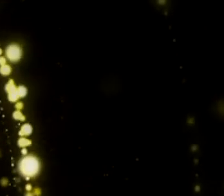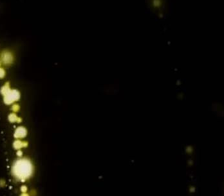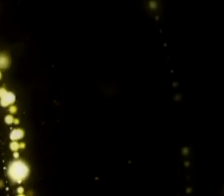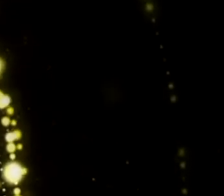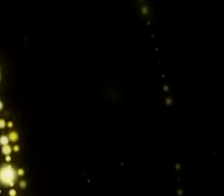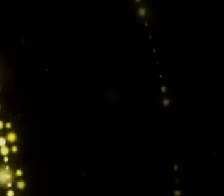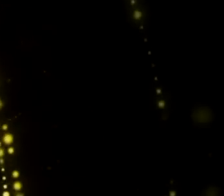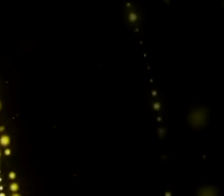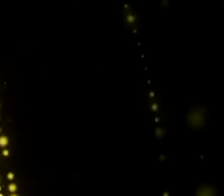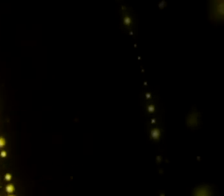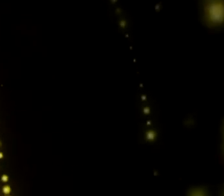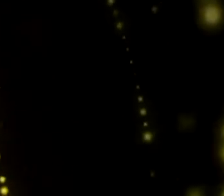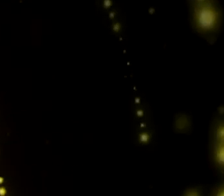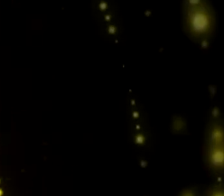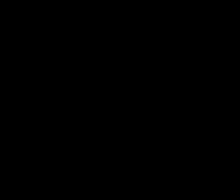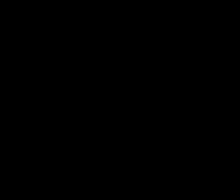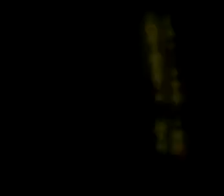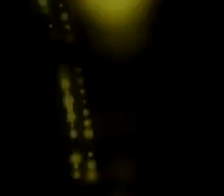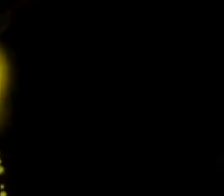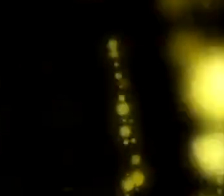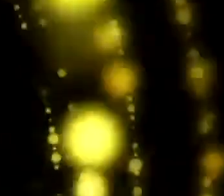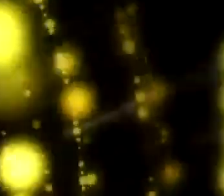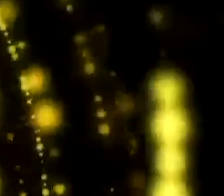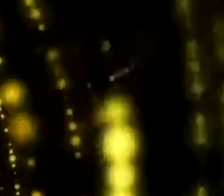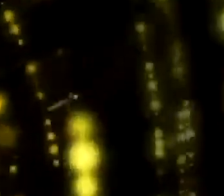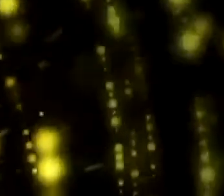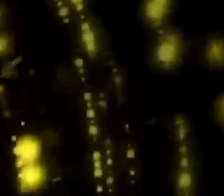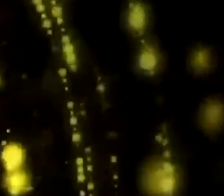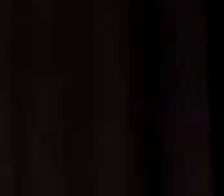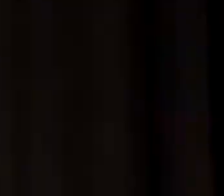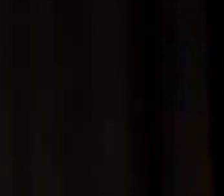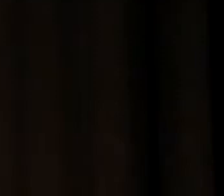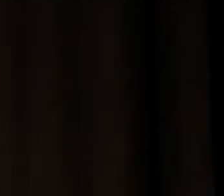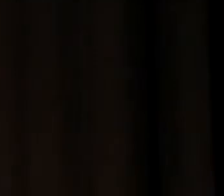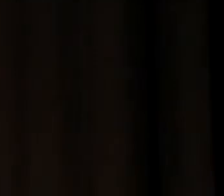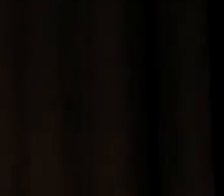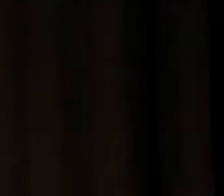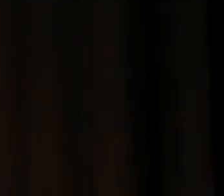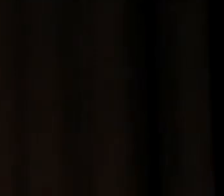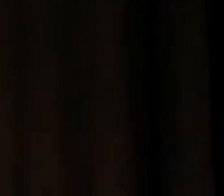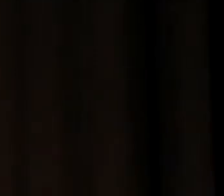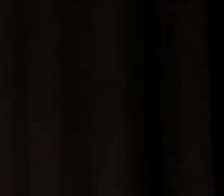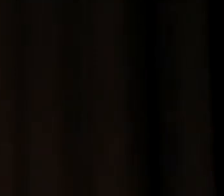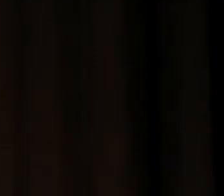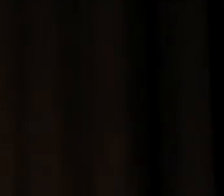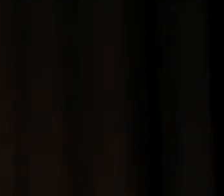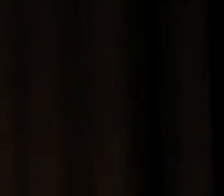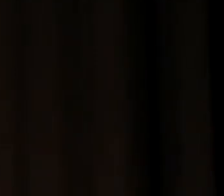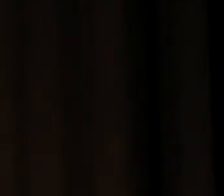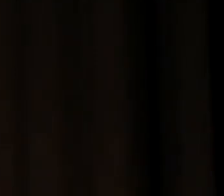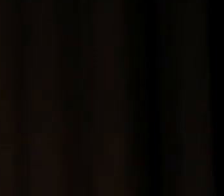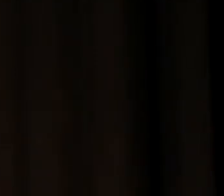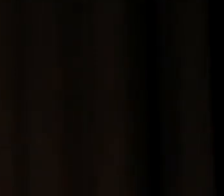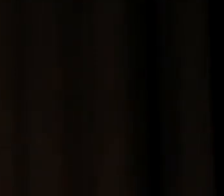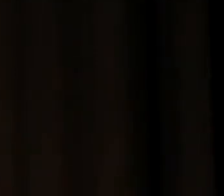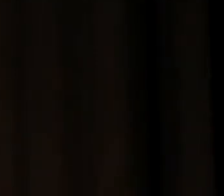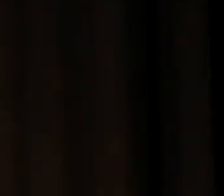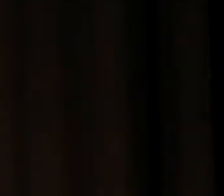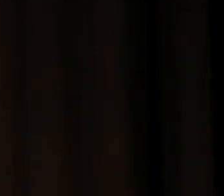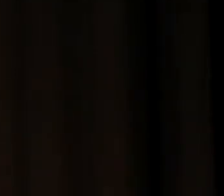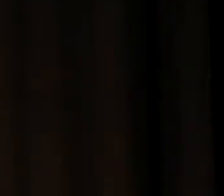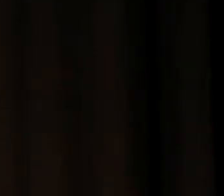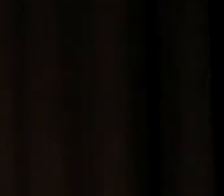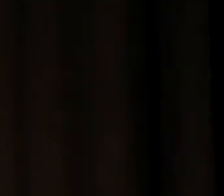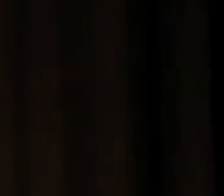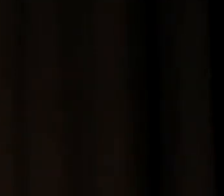All right, we have one more session for you for today. Now we're going to turn our attention to interactivity. And we're going to invite